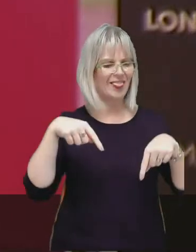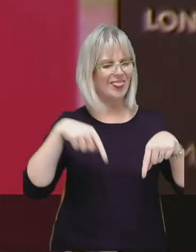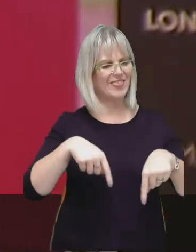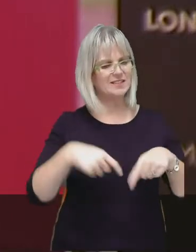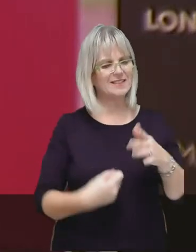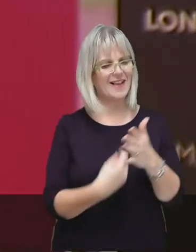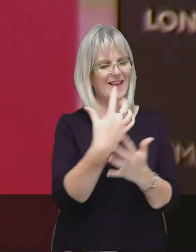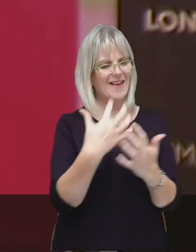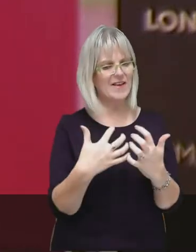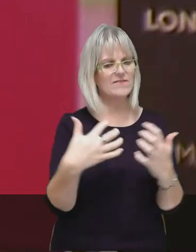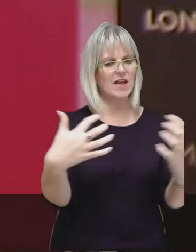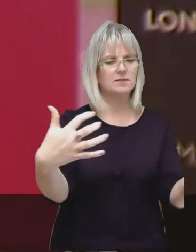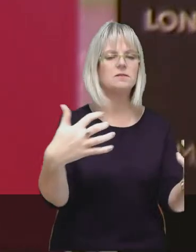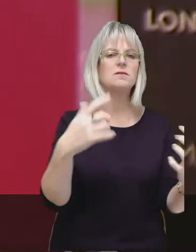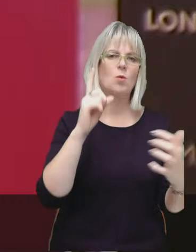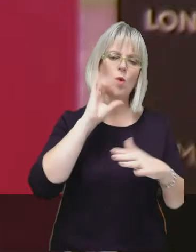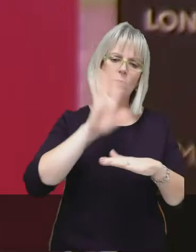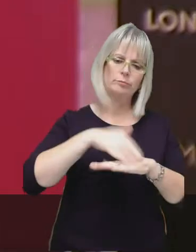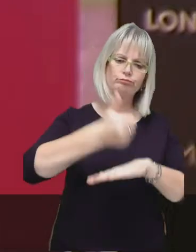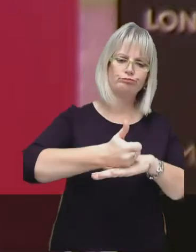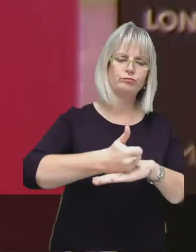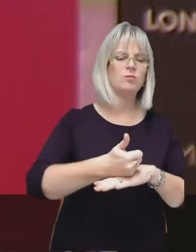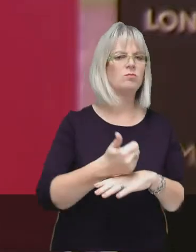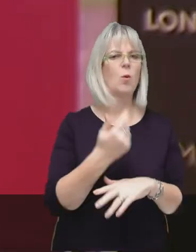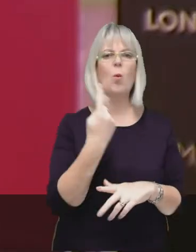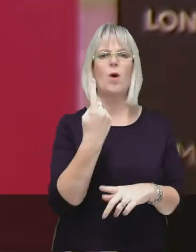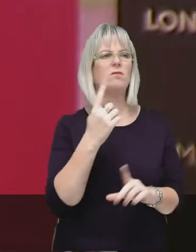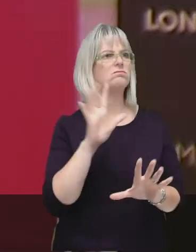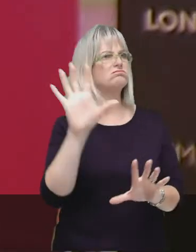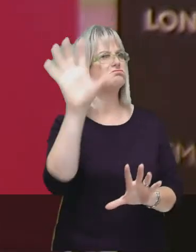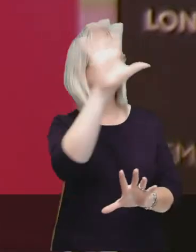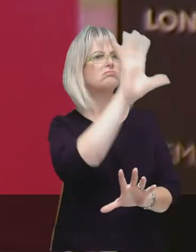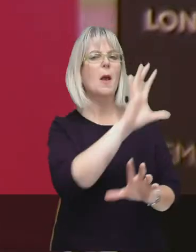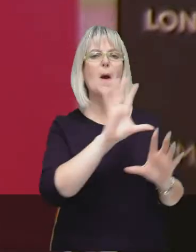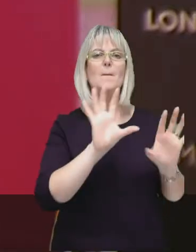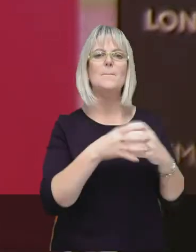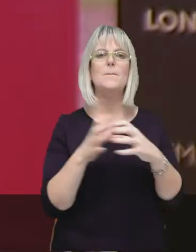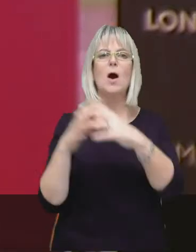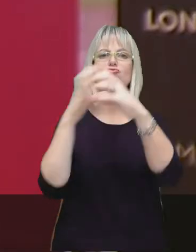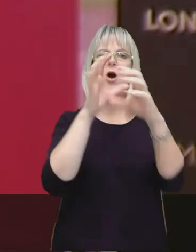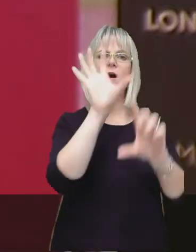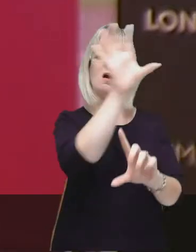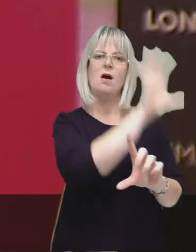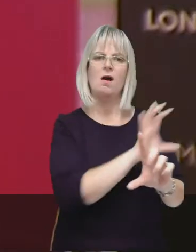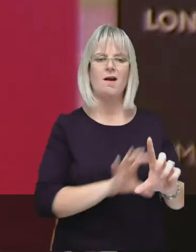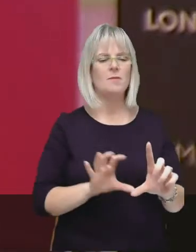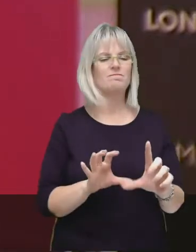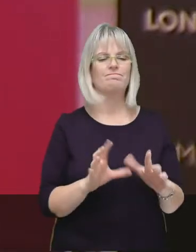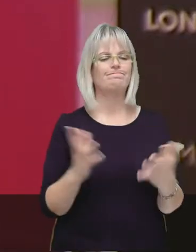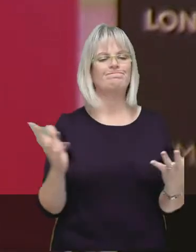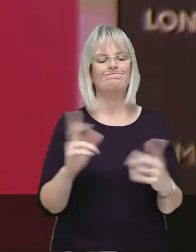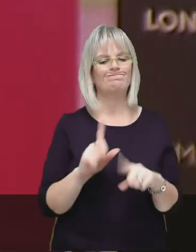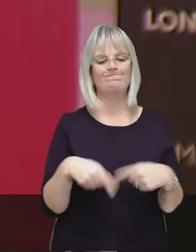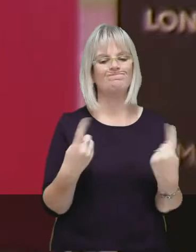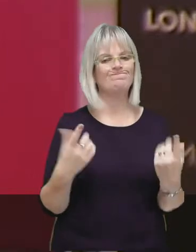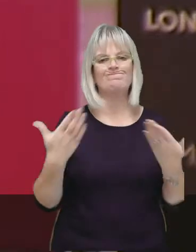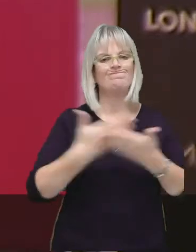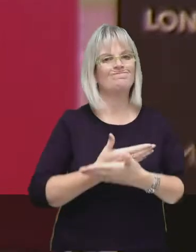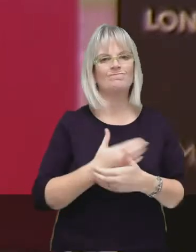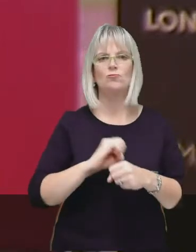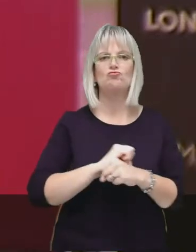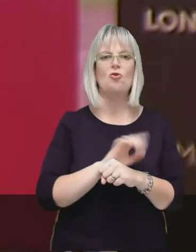in one of our London boroughs. However, due to COVID-19, tonight is slightly